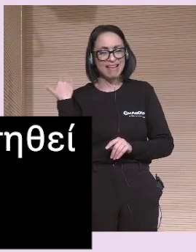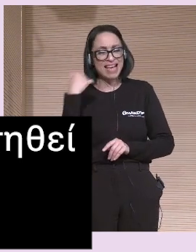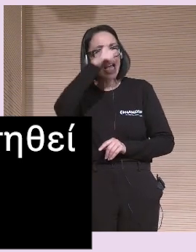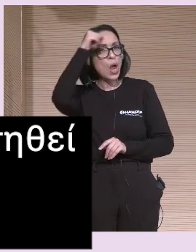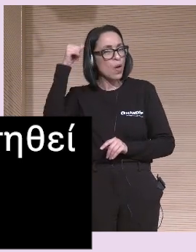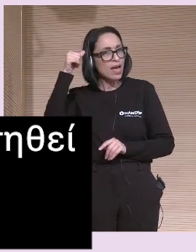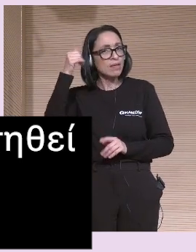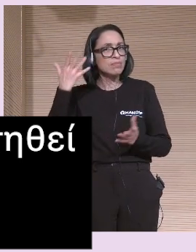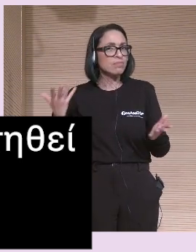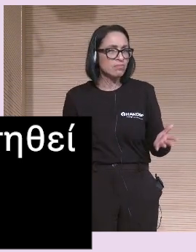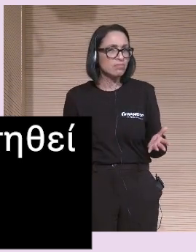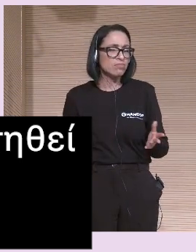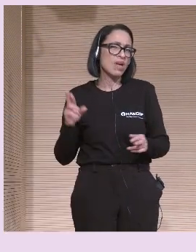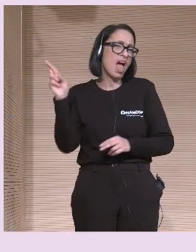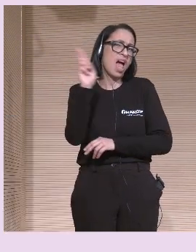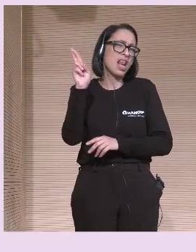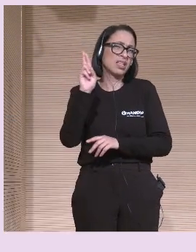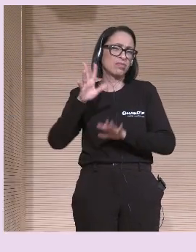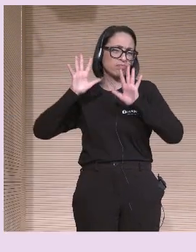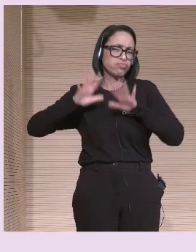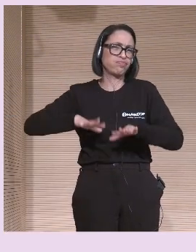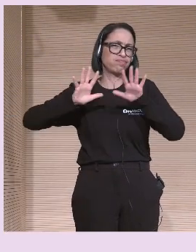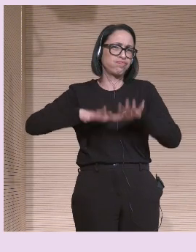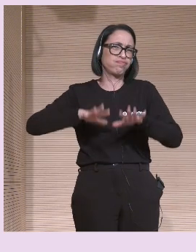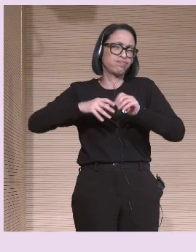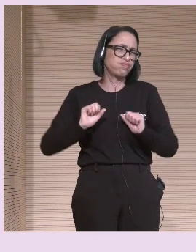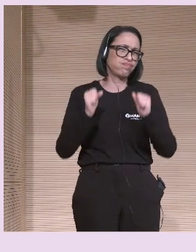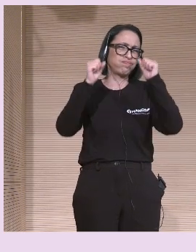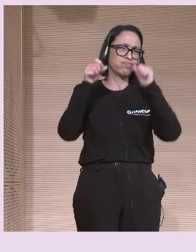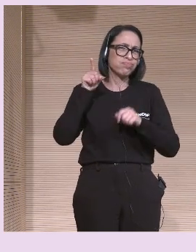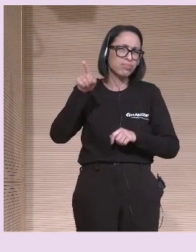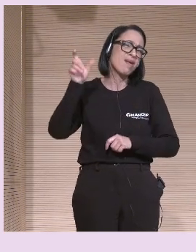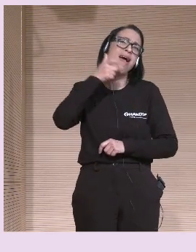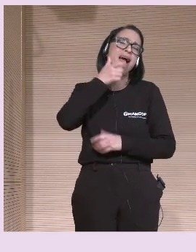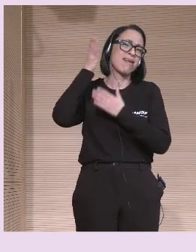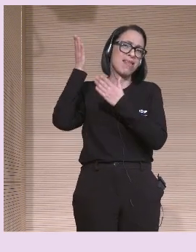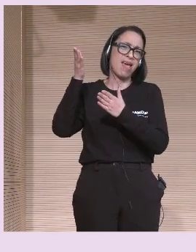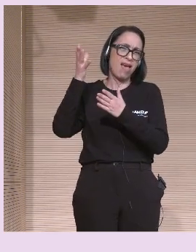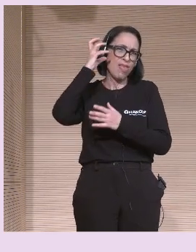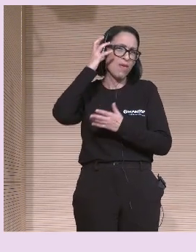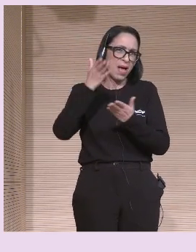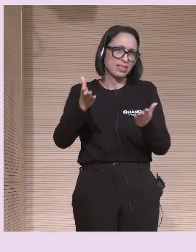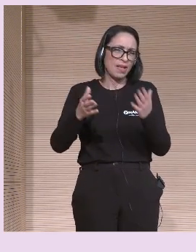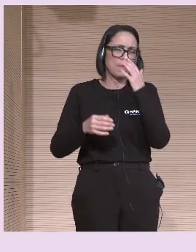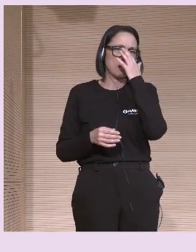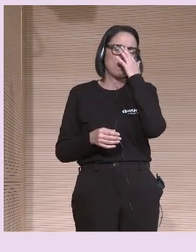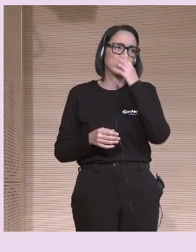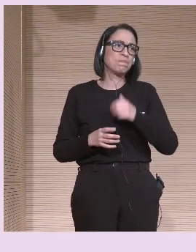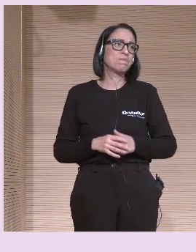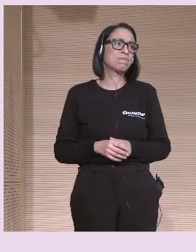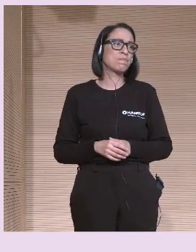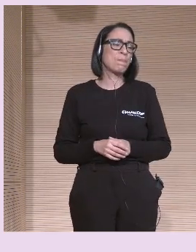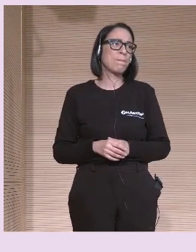a horrible stabbing incident. And I think, you know, the sort of, what that brought home was the